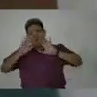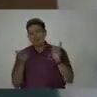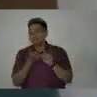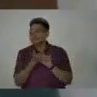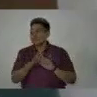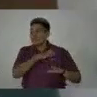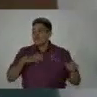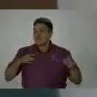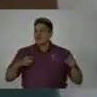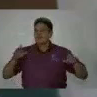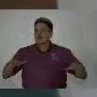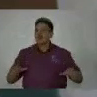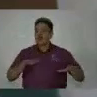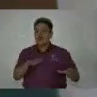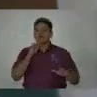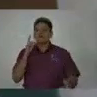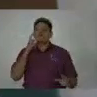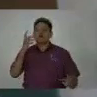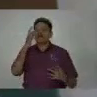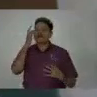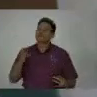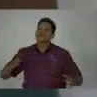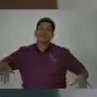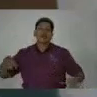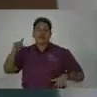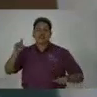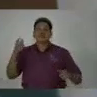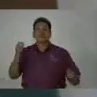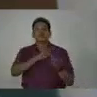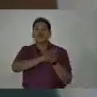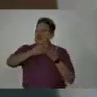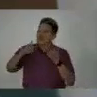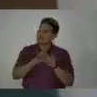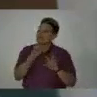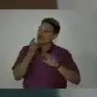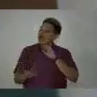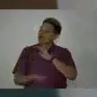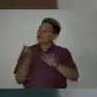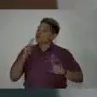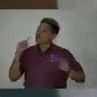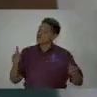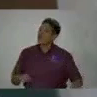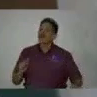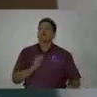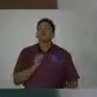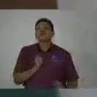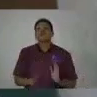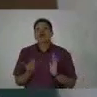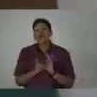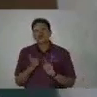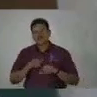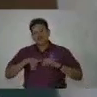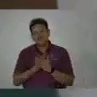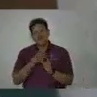that the Commission has not acted in the public interest, and they should do the decent thing and withdraw the report. I again renew